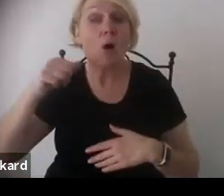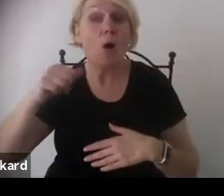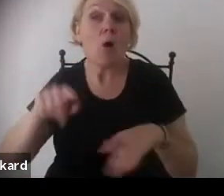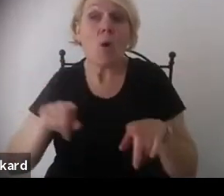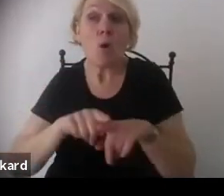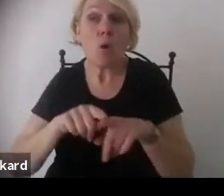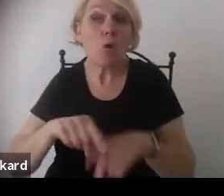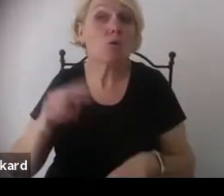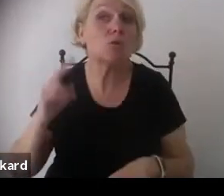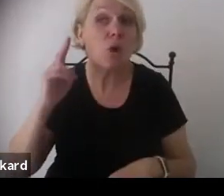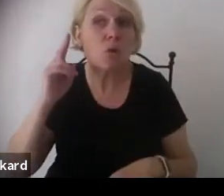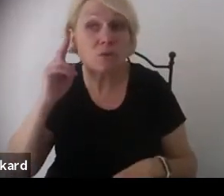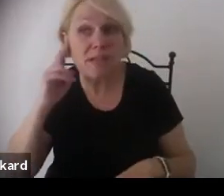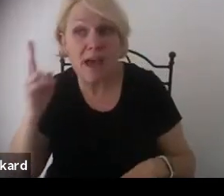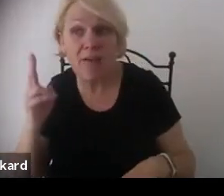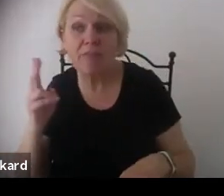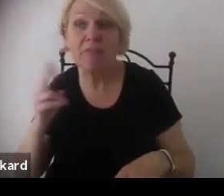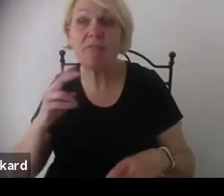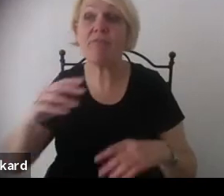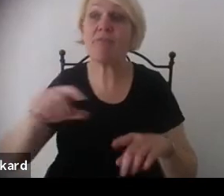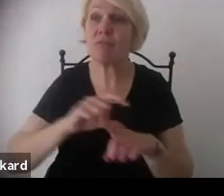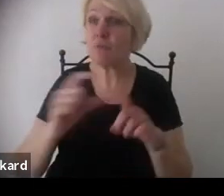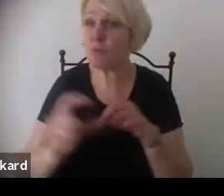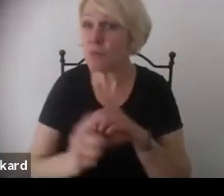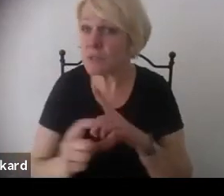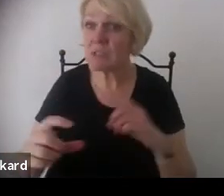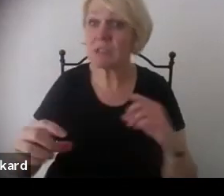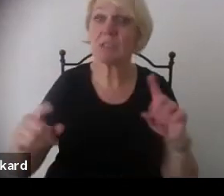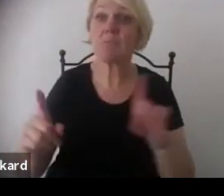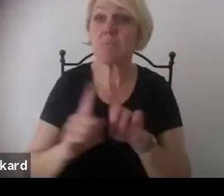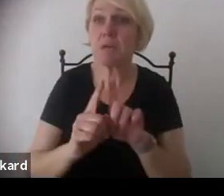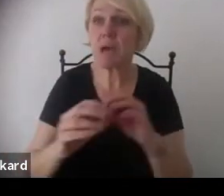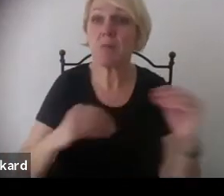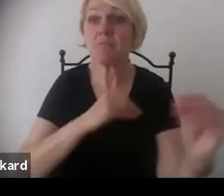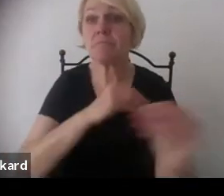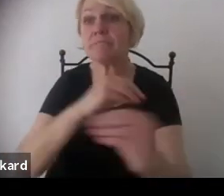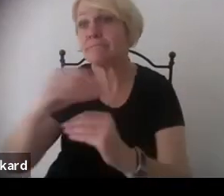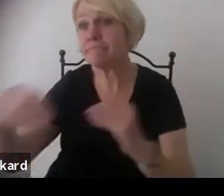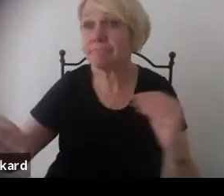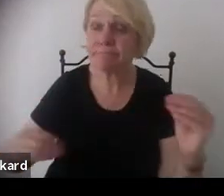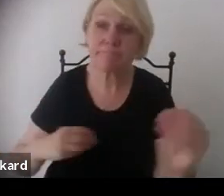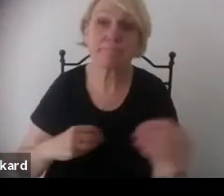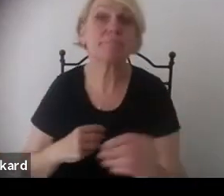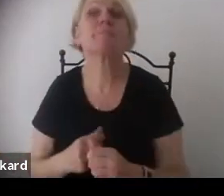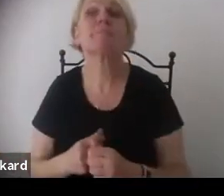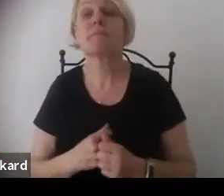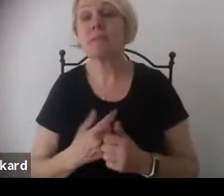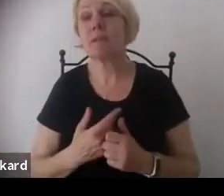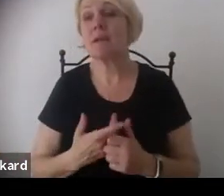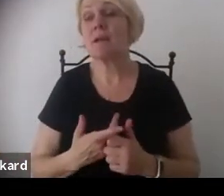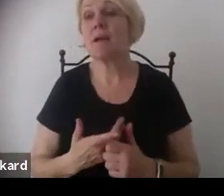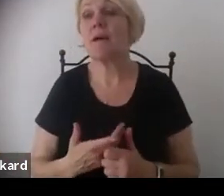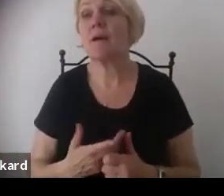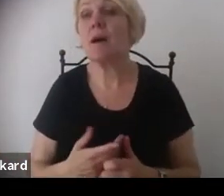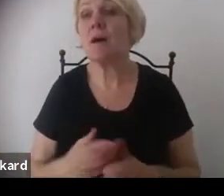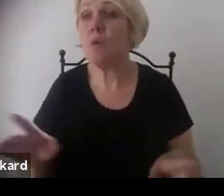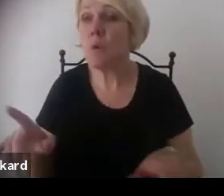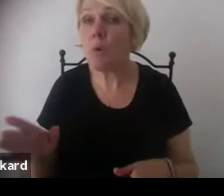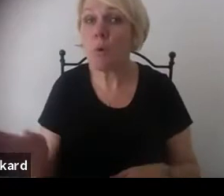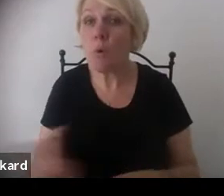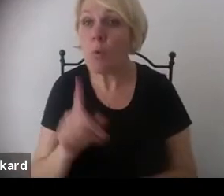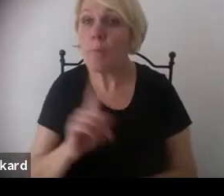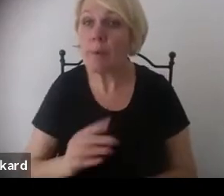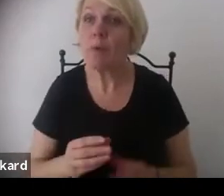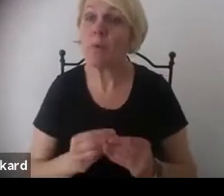own community. And obviously provide support for all of those with disabilities, because sometimes they can find it much harder